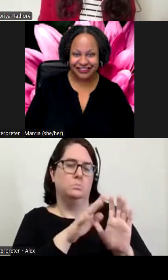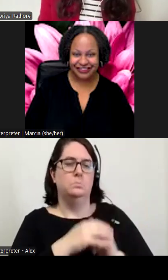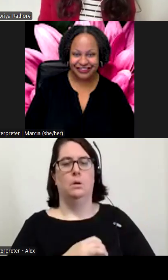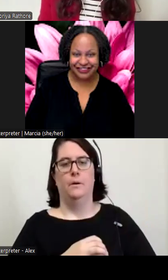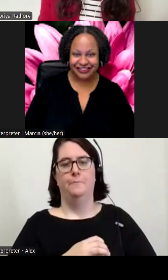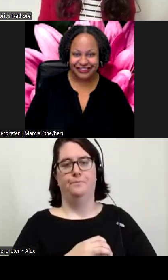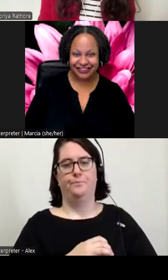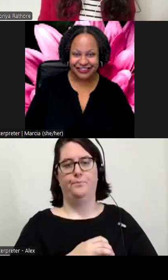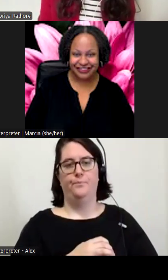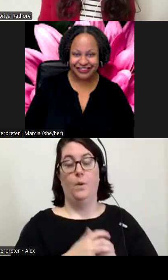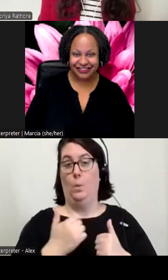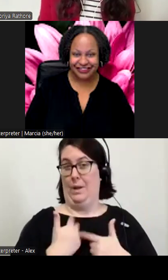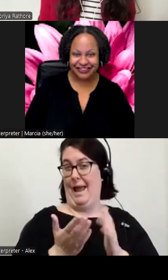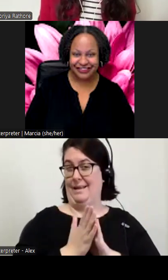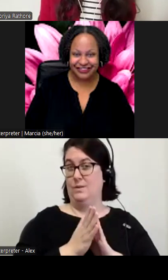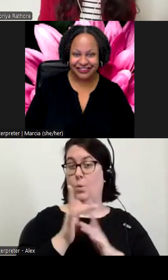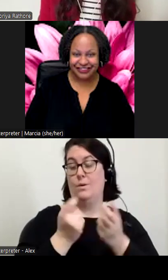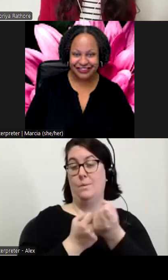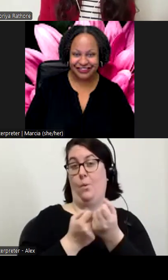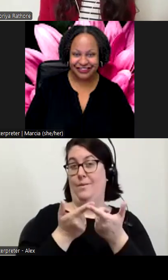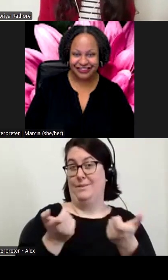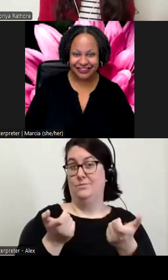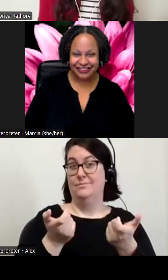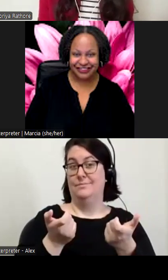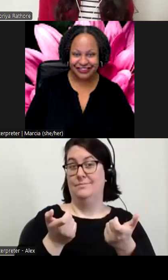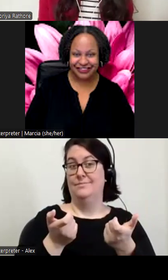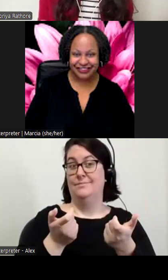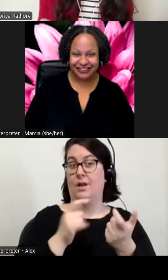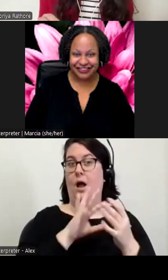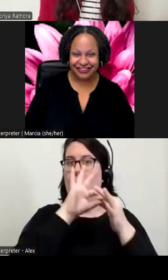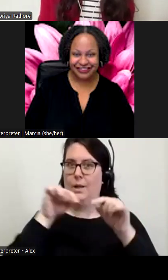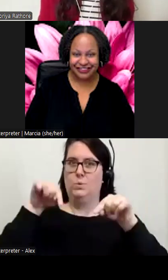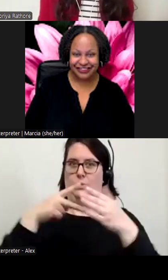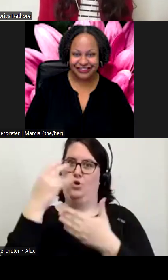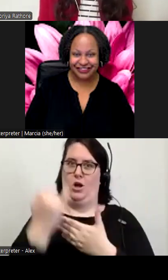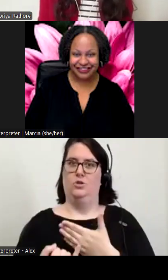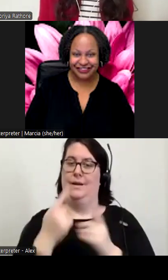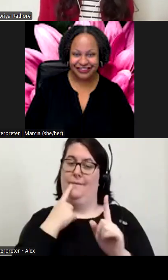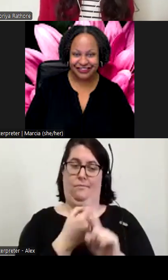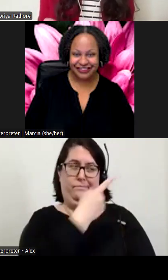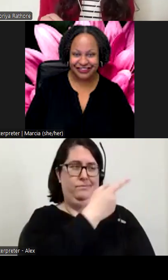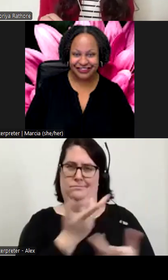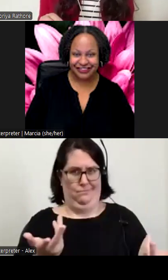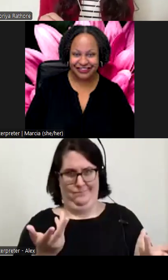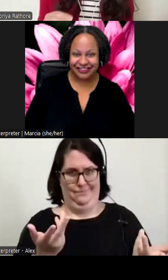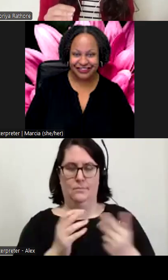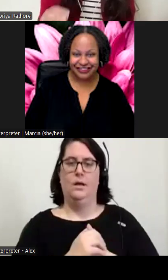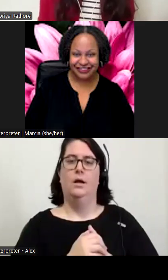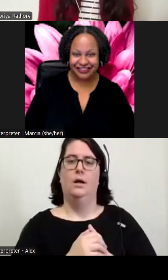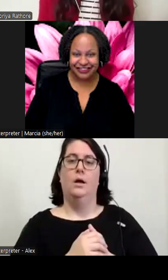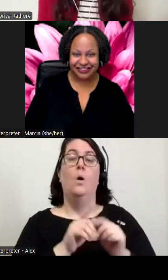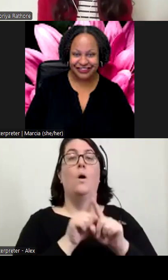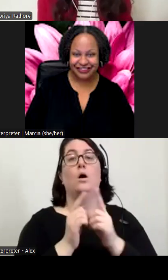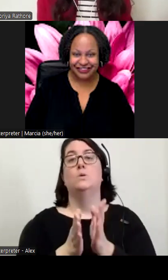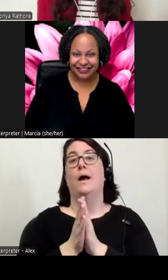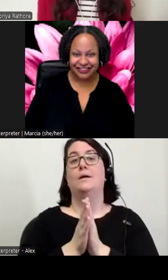We ask that your support material is relevant to the project that you're applying for. And we ask that you make sure